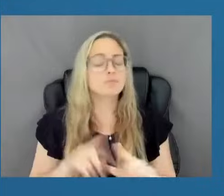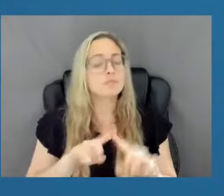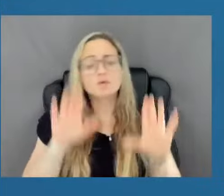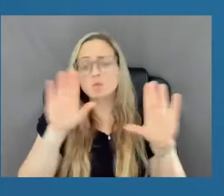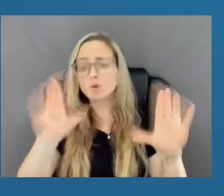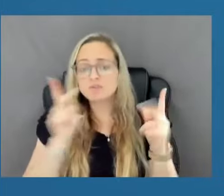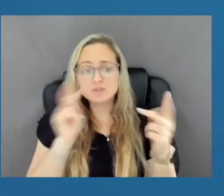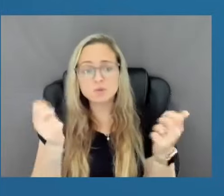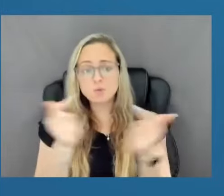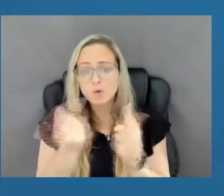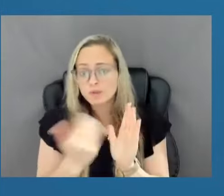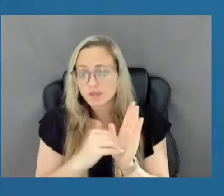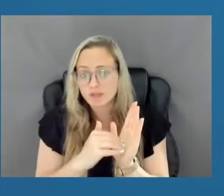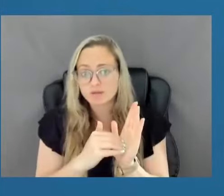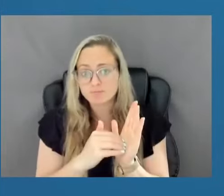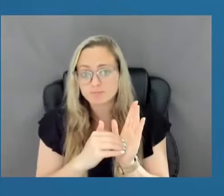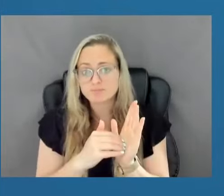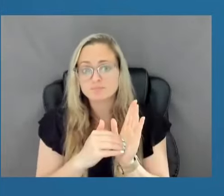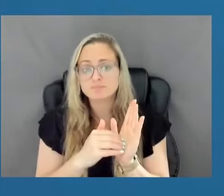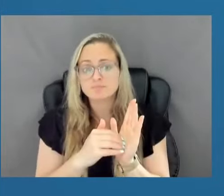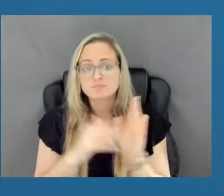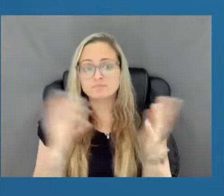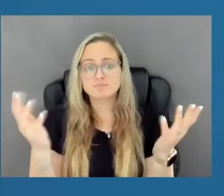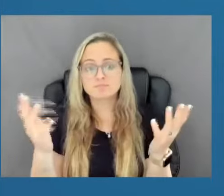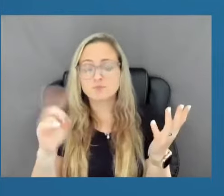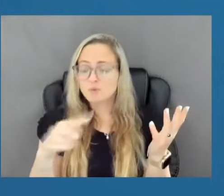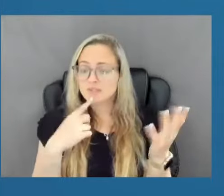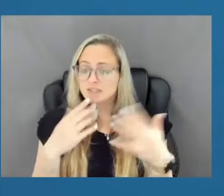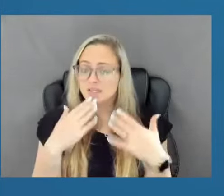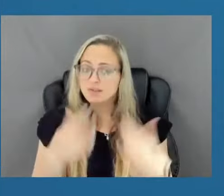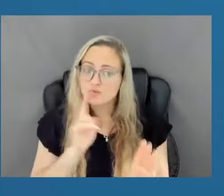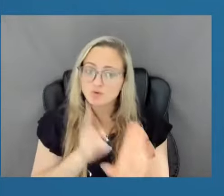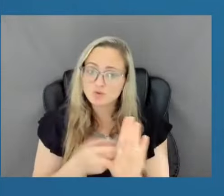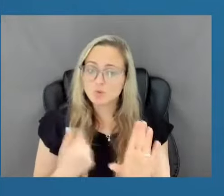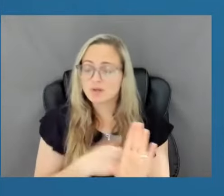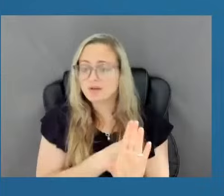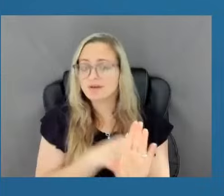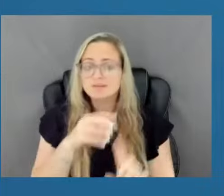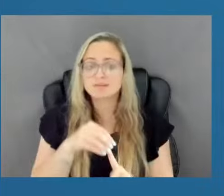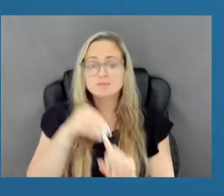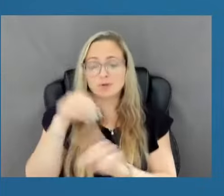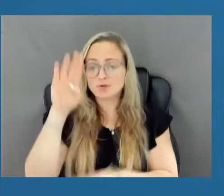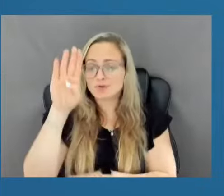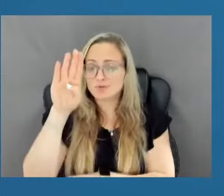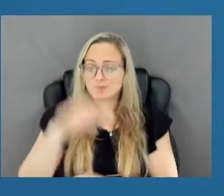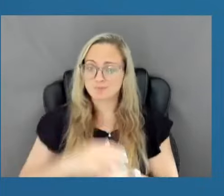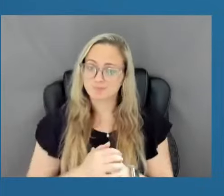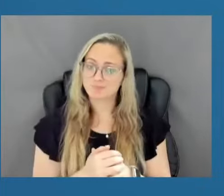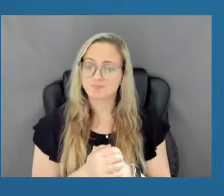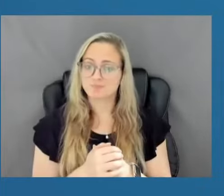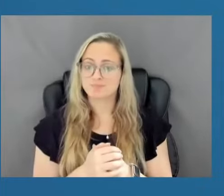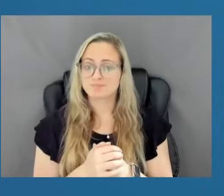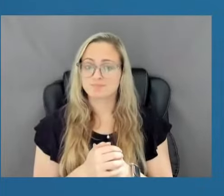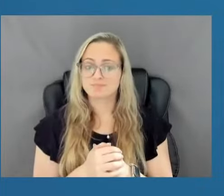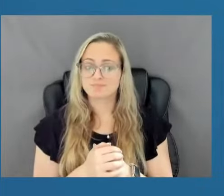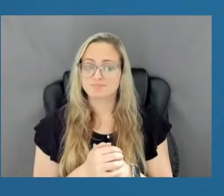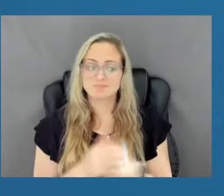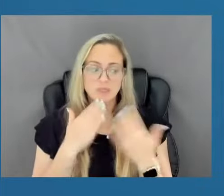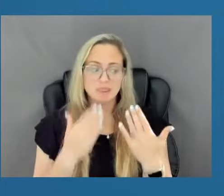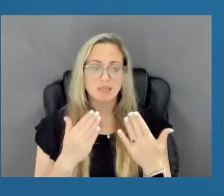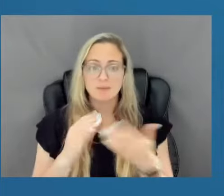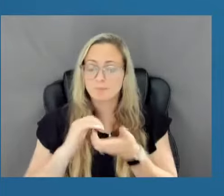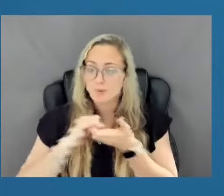everyone again. And I want to thank you for joining us on this special afternoon. And thank my